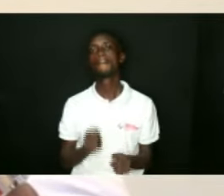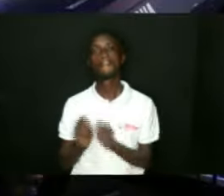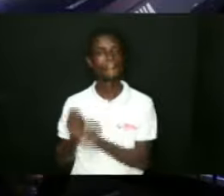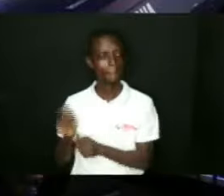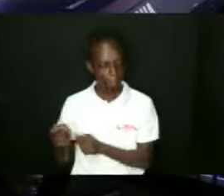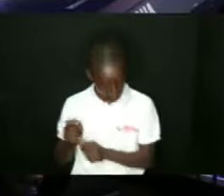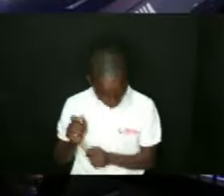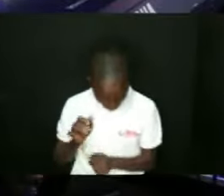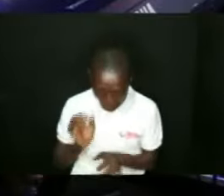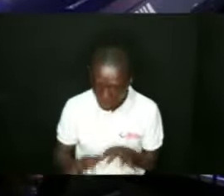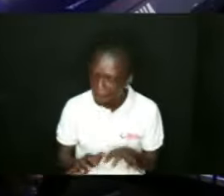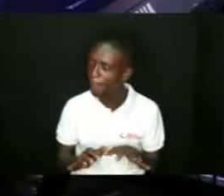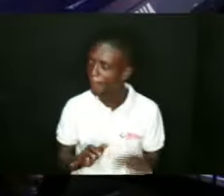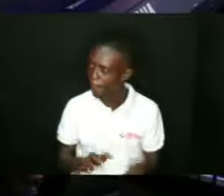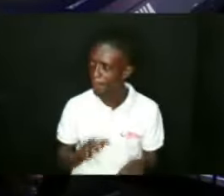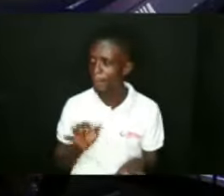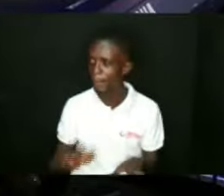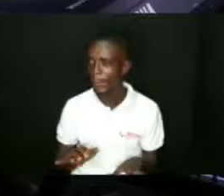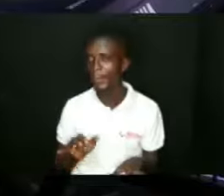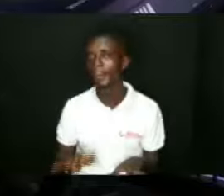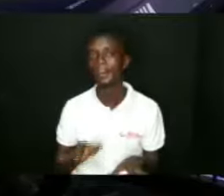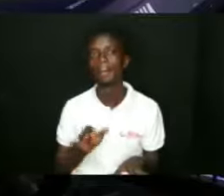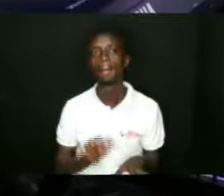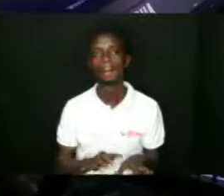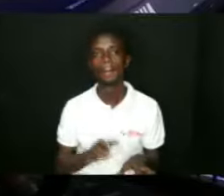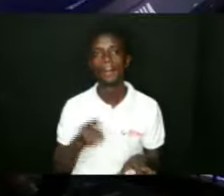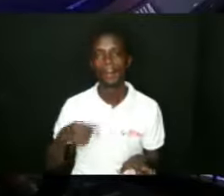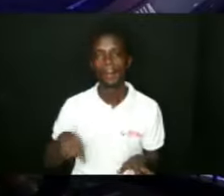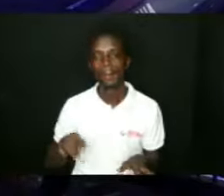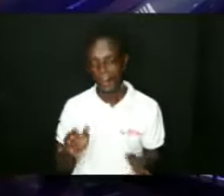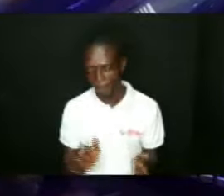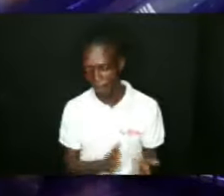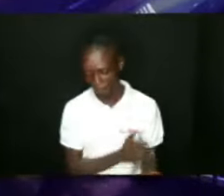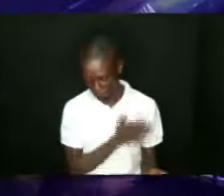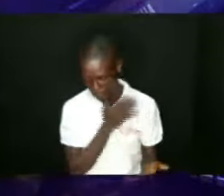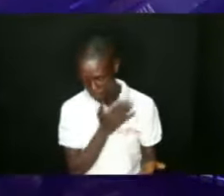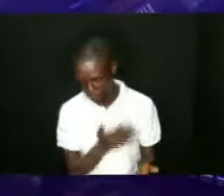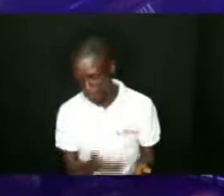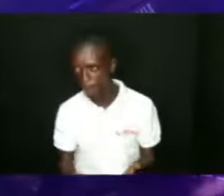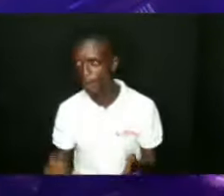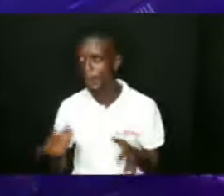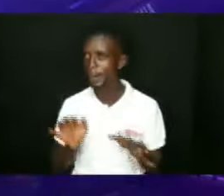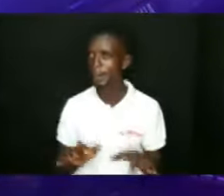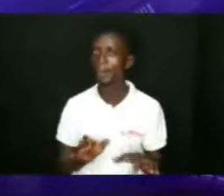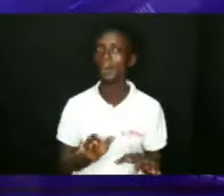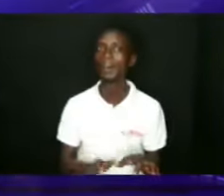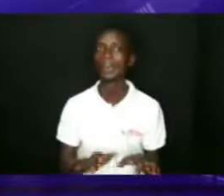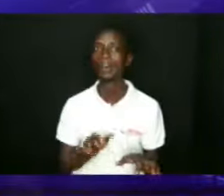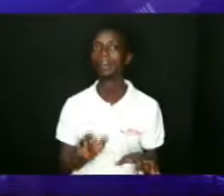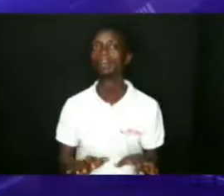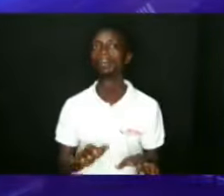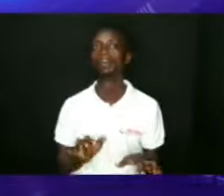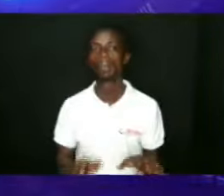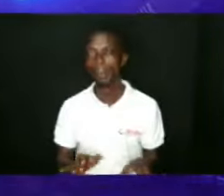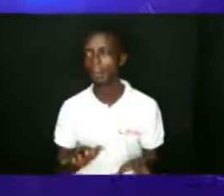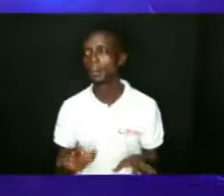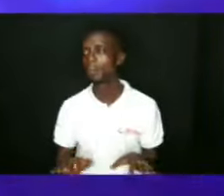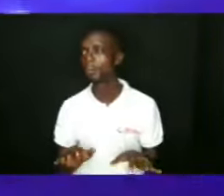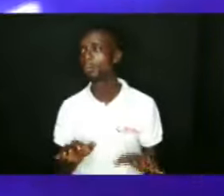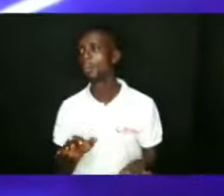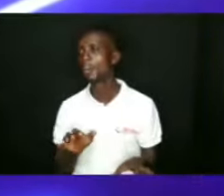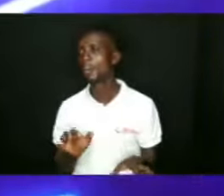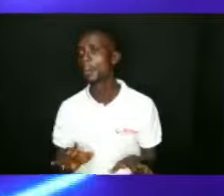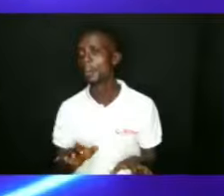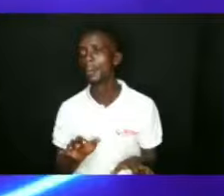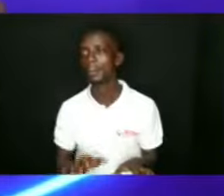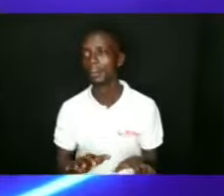We praise your name. We praise your name. To